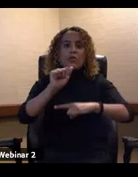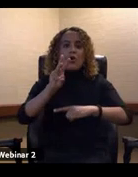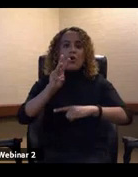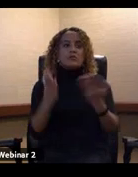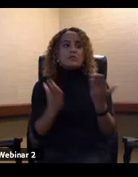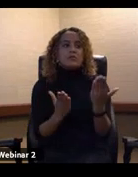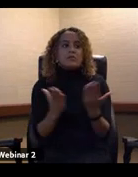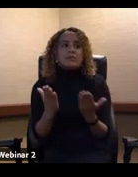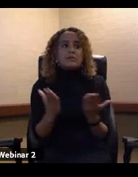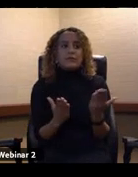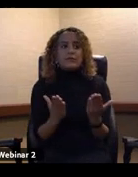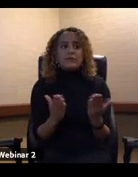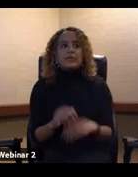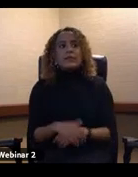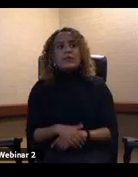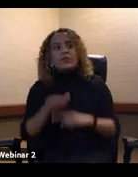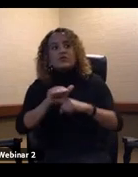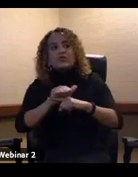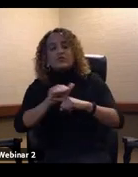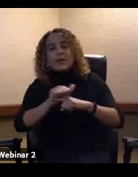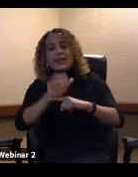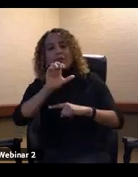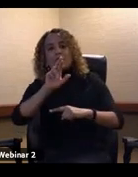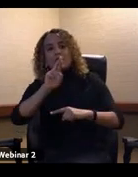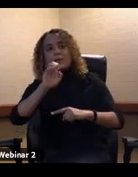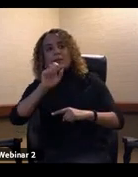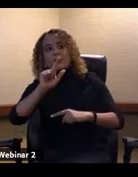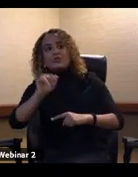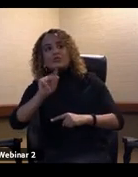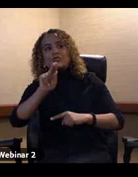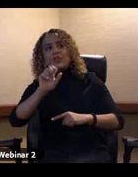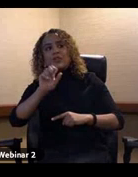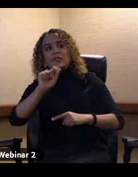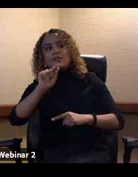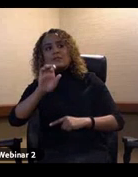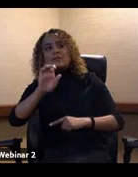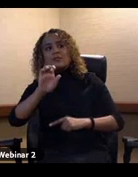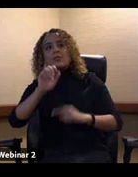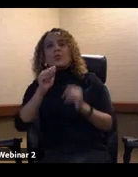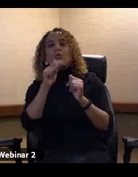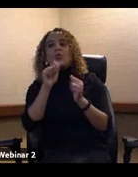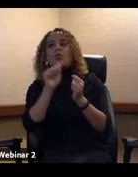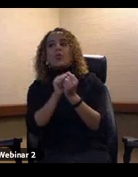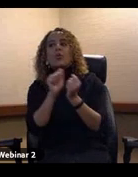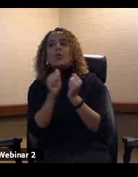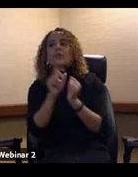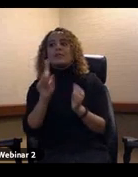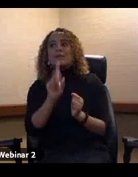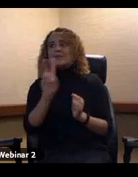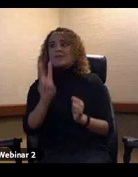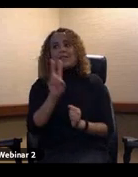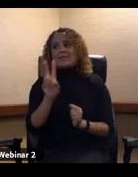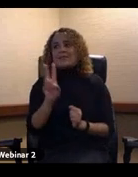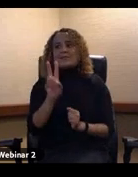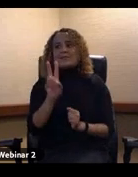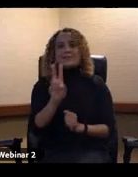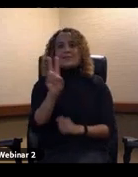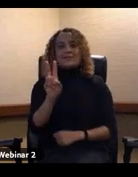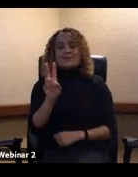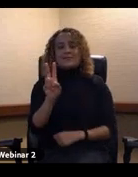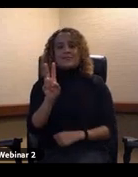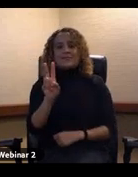and prosecutors on sexual assault, or training criminal justice professionals and others who work with victims of domestic violence, dating violence, and sexual assault